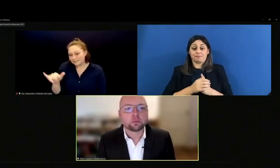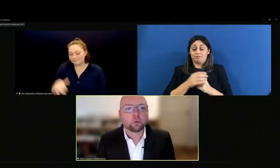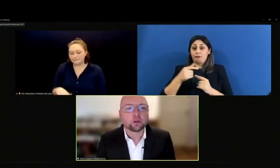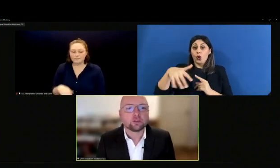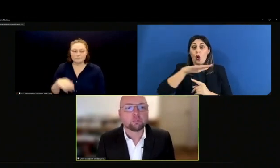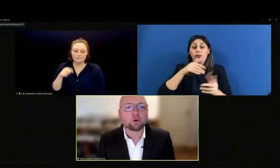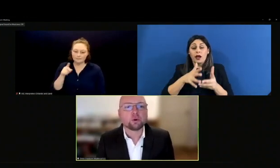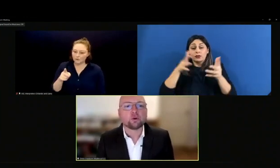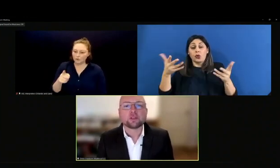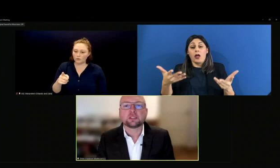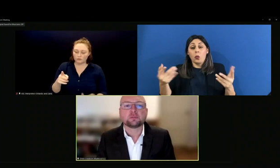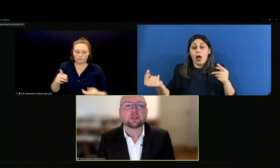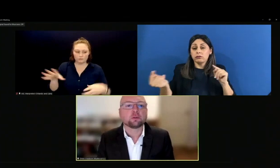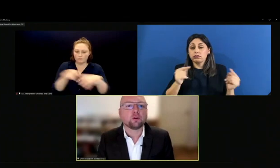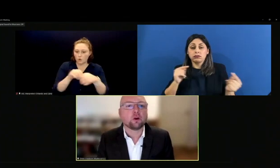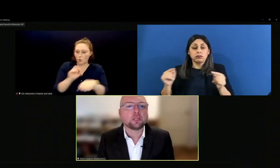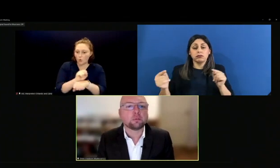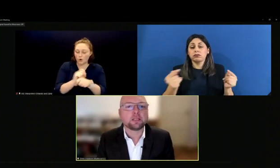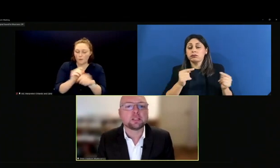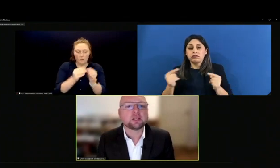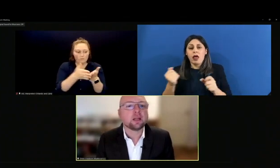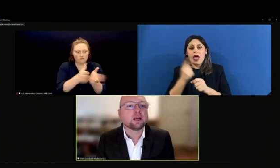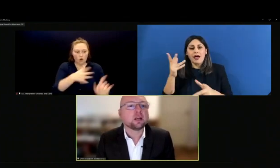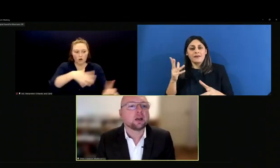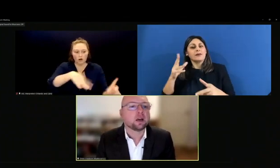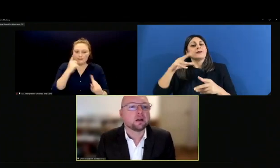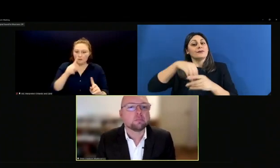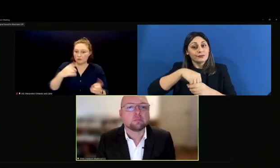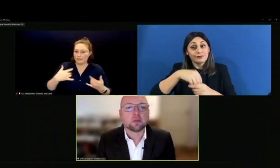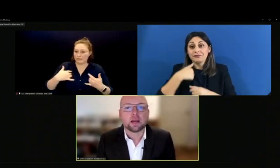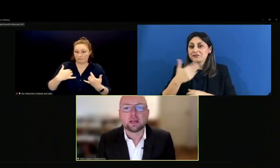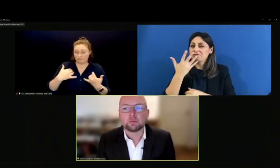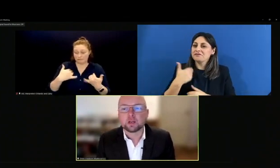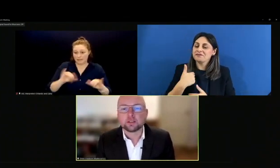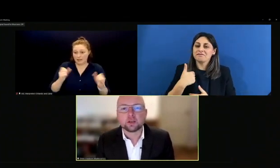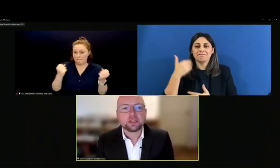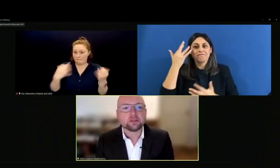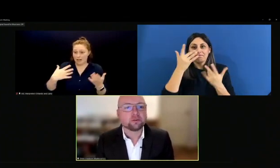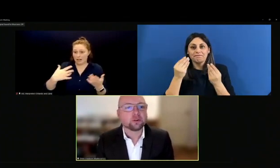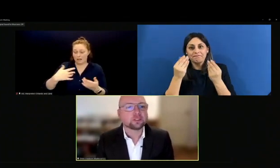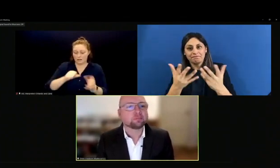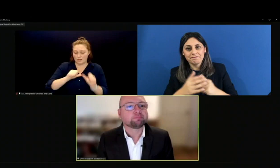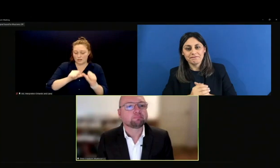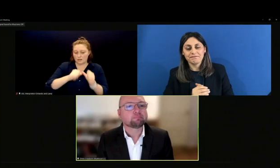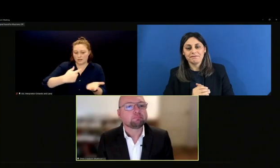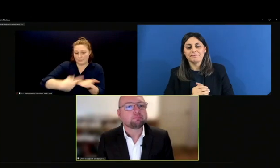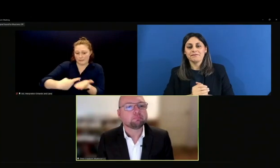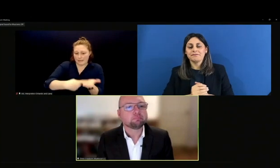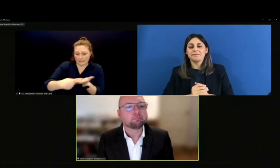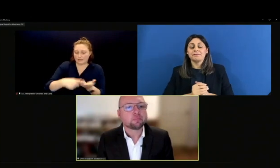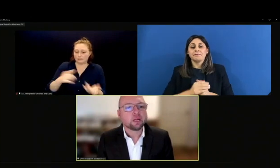to put this work into the broader context of several ongoing debates, and I would like to commend you for this.